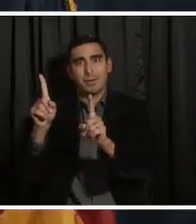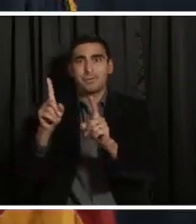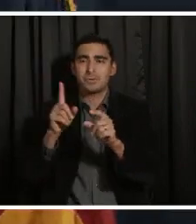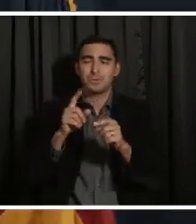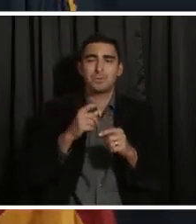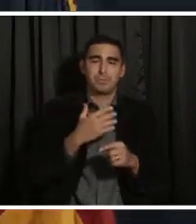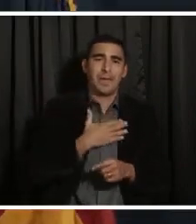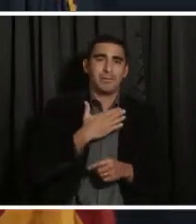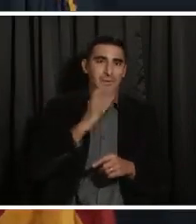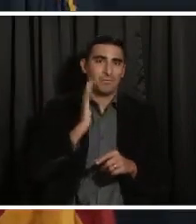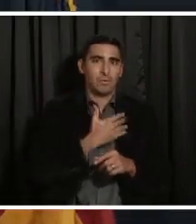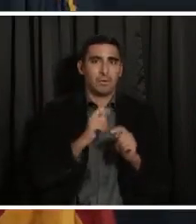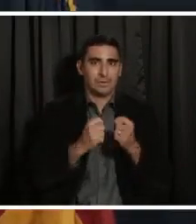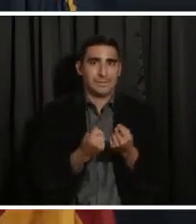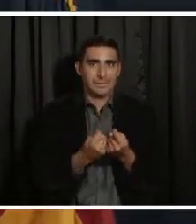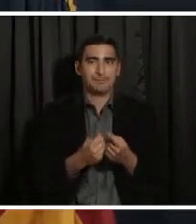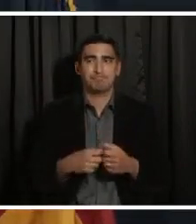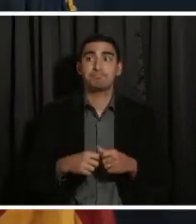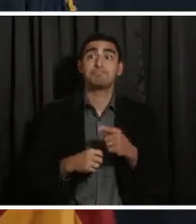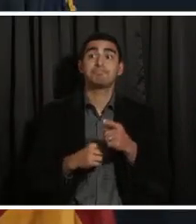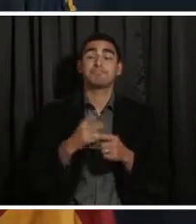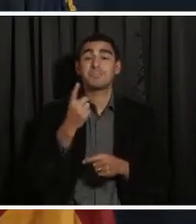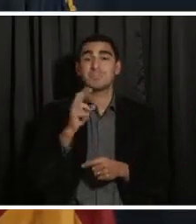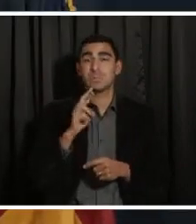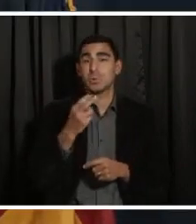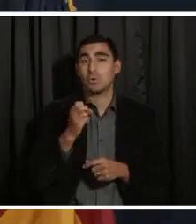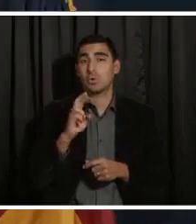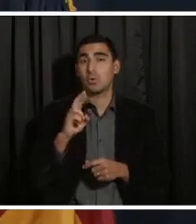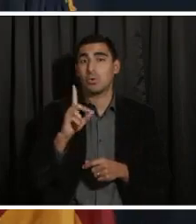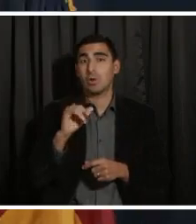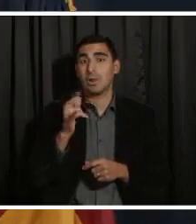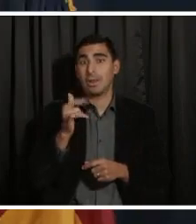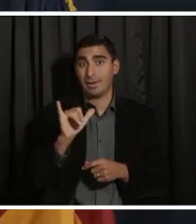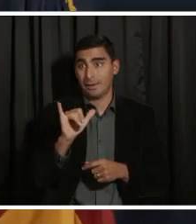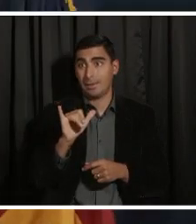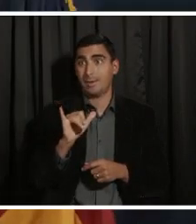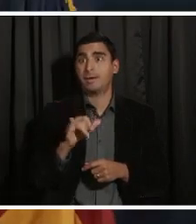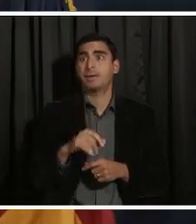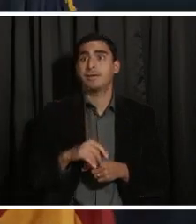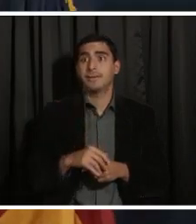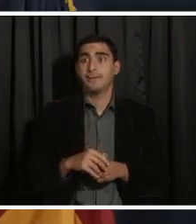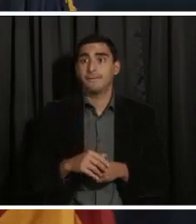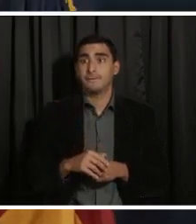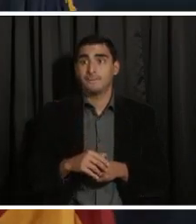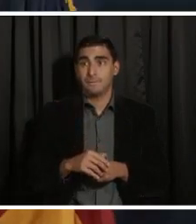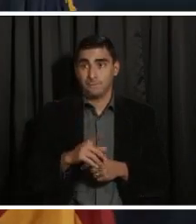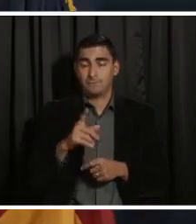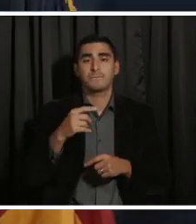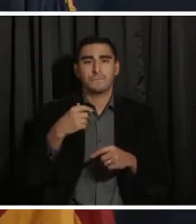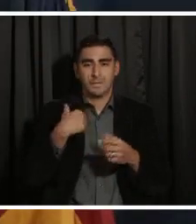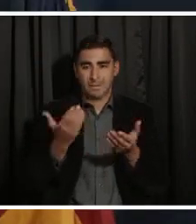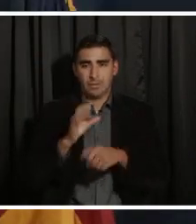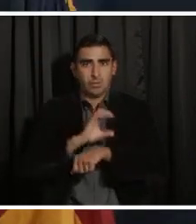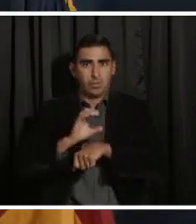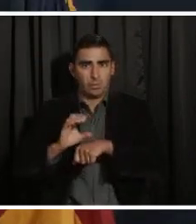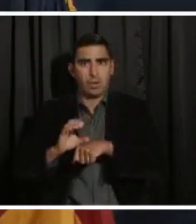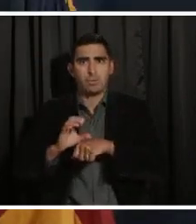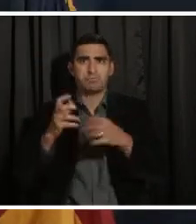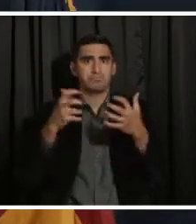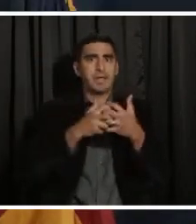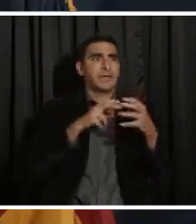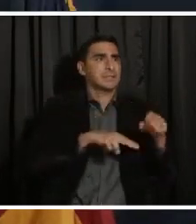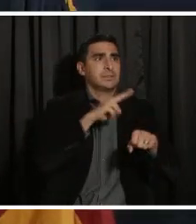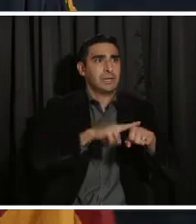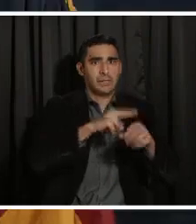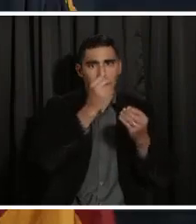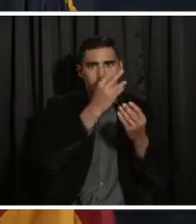Sure. So I can just add to what the governor said. So what we are seeing here in Colorado is exactly the same thing that's been measured nationally. So our highest rate of